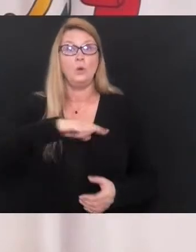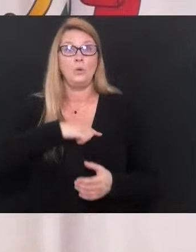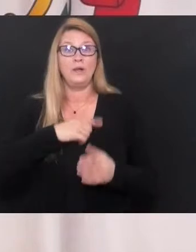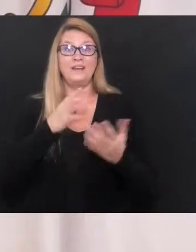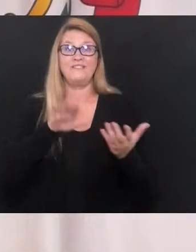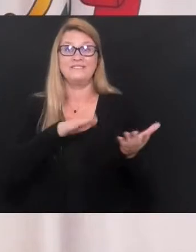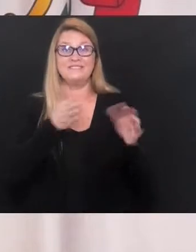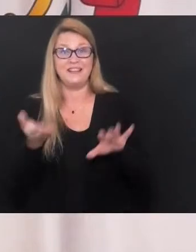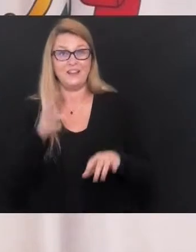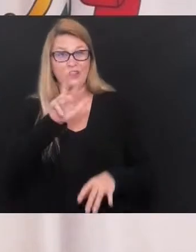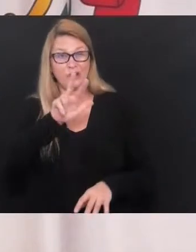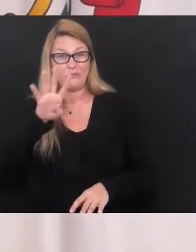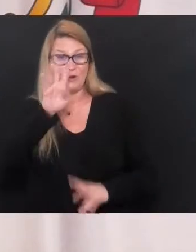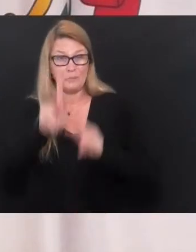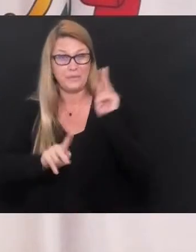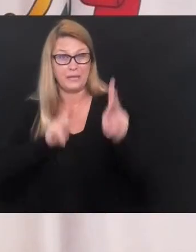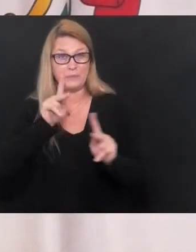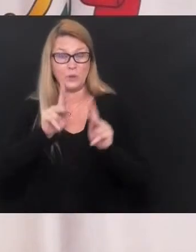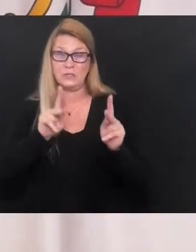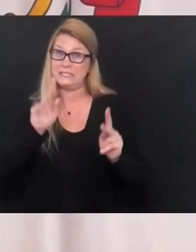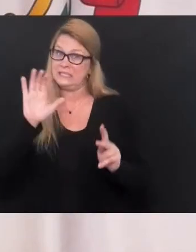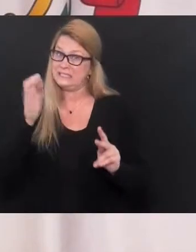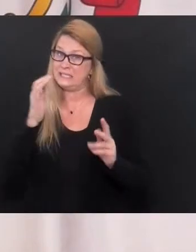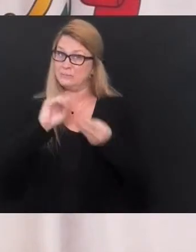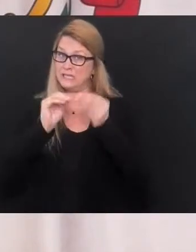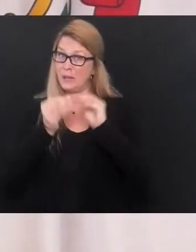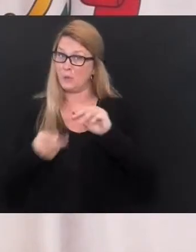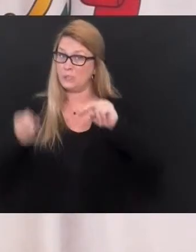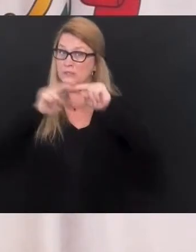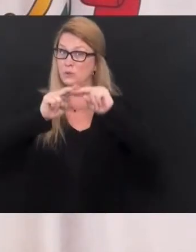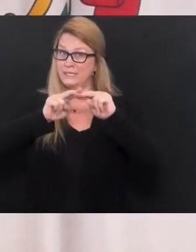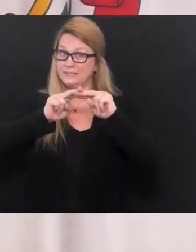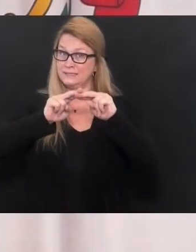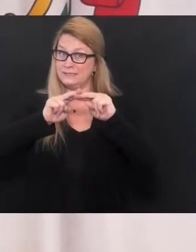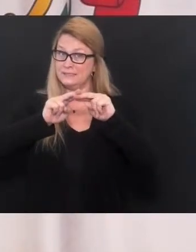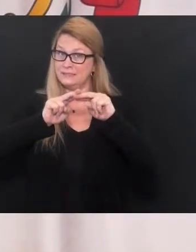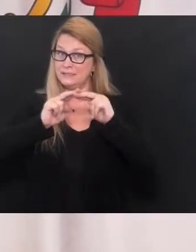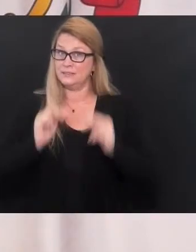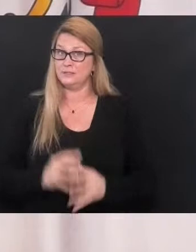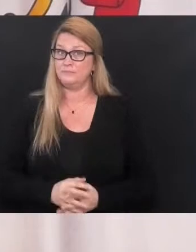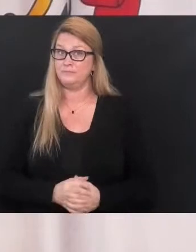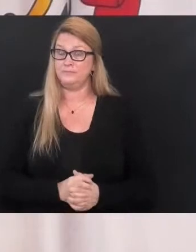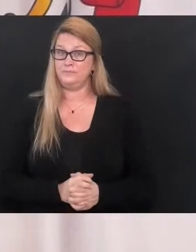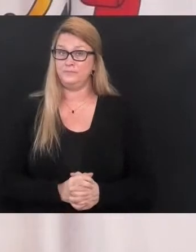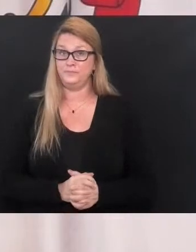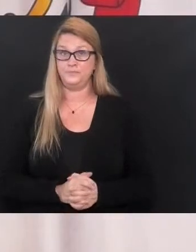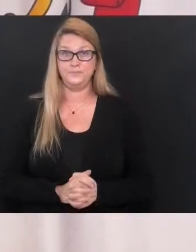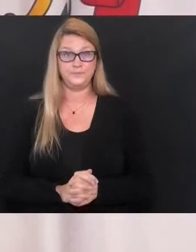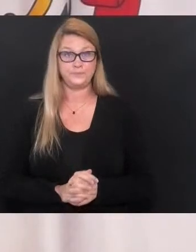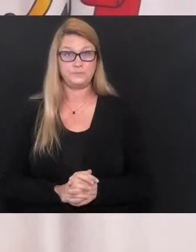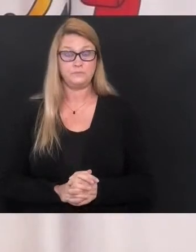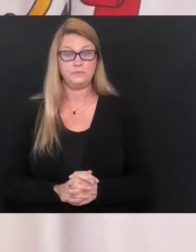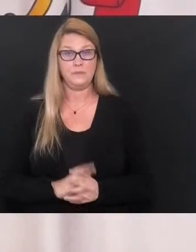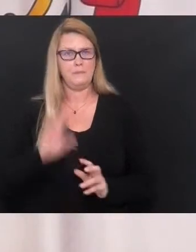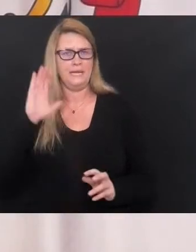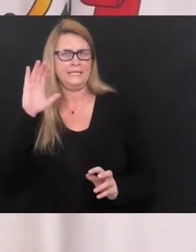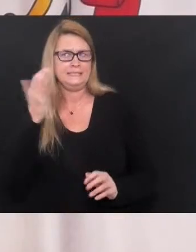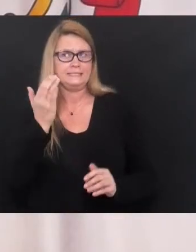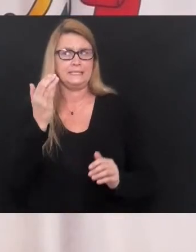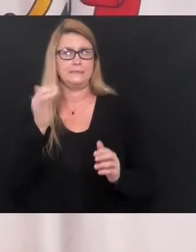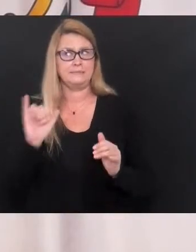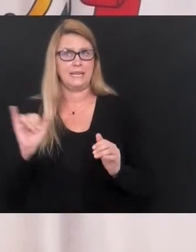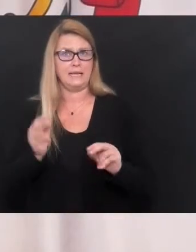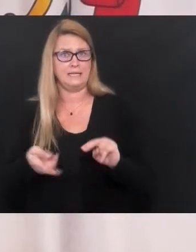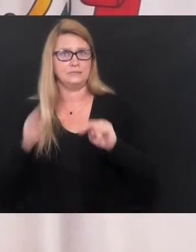34 people. This thing is ticking up just a little bit in West Virginia, but it's ticking up more so all across our